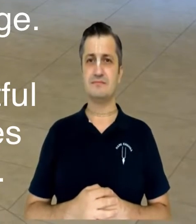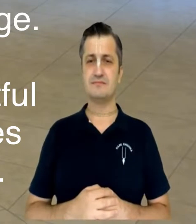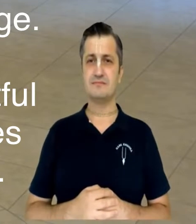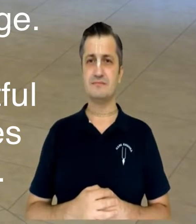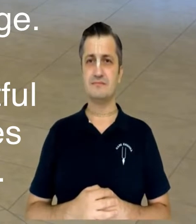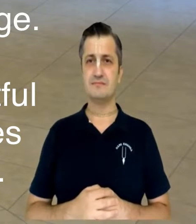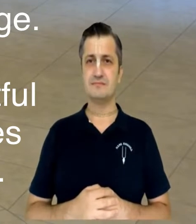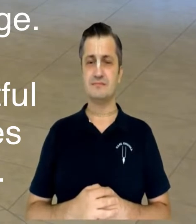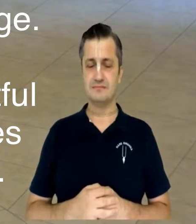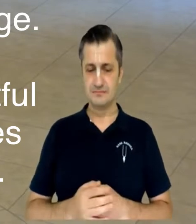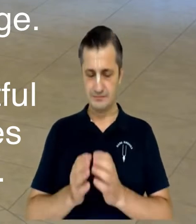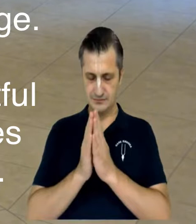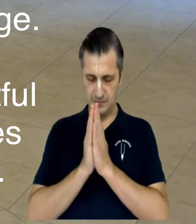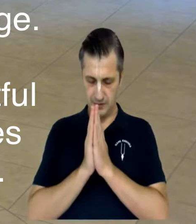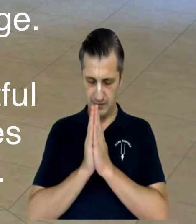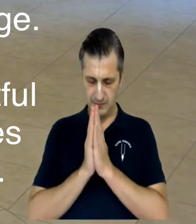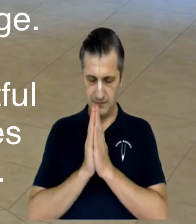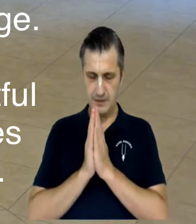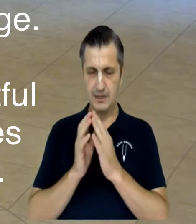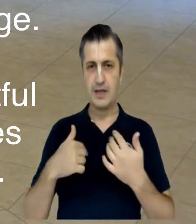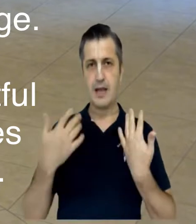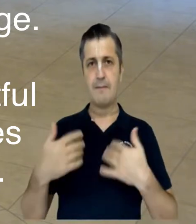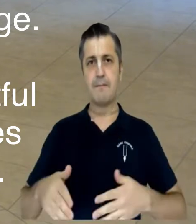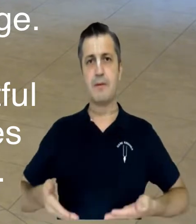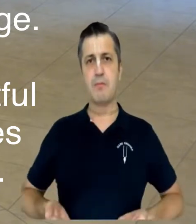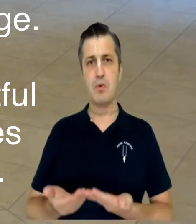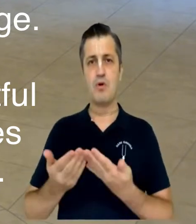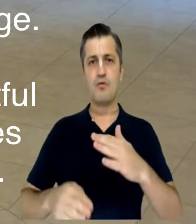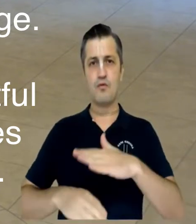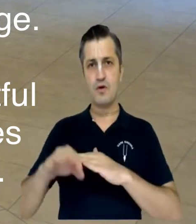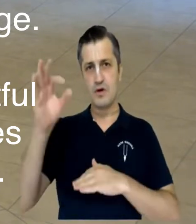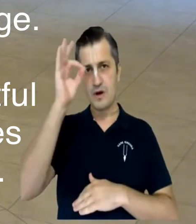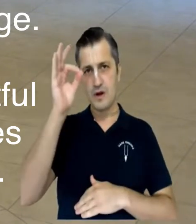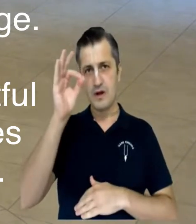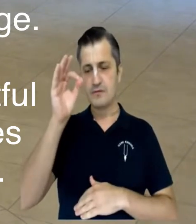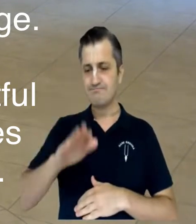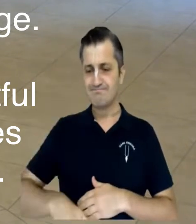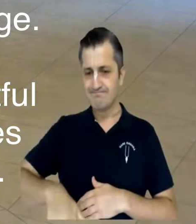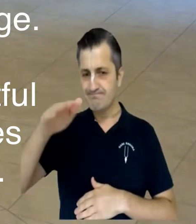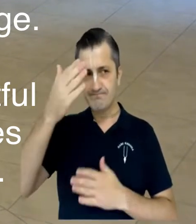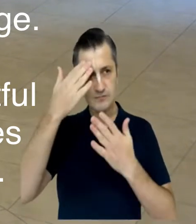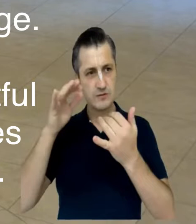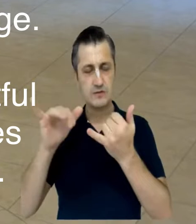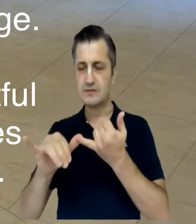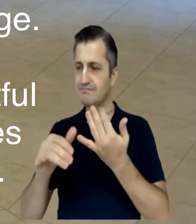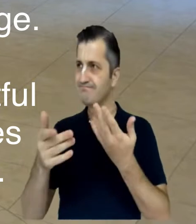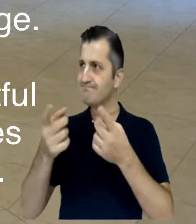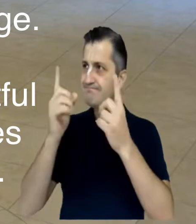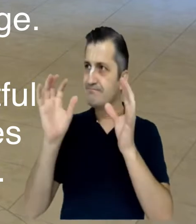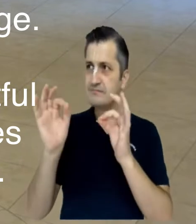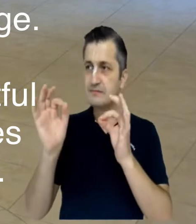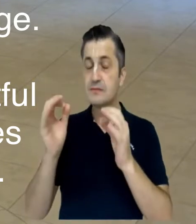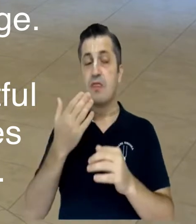Om Agyanatimirandasya Kyananjana Shalakaya Chakshurun Militam Yena Tasmai